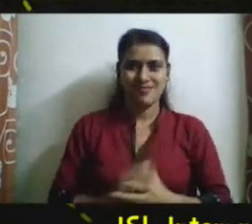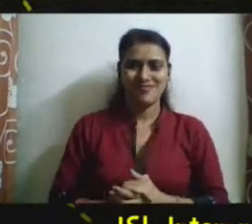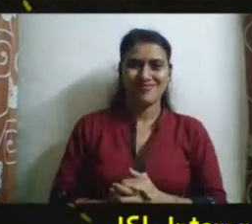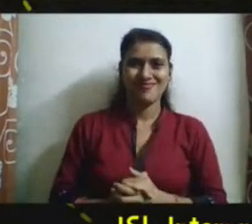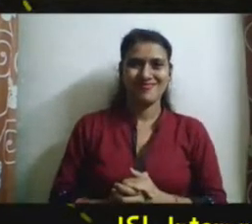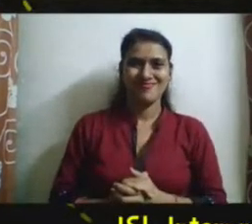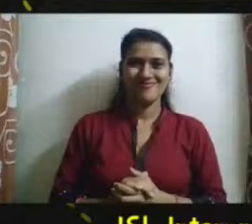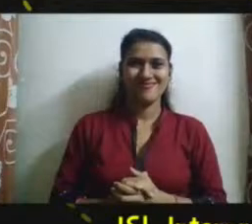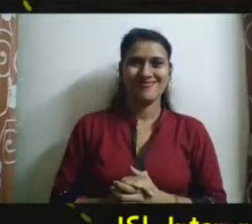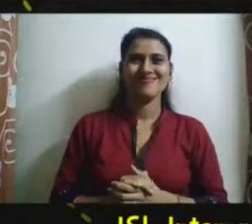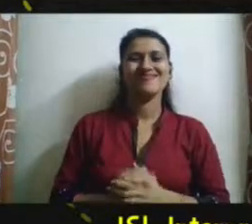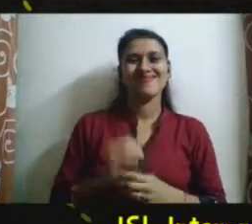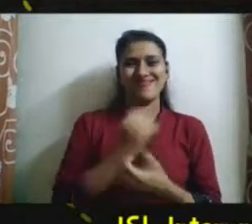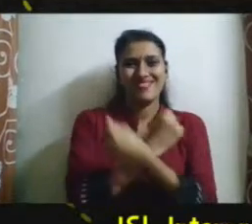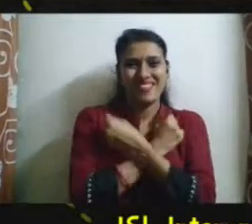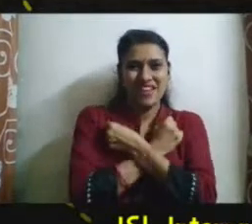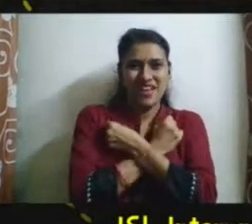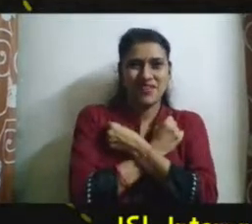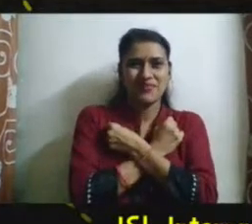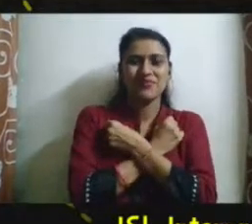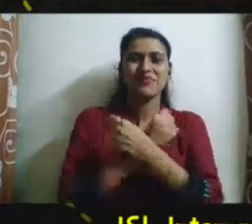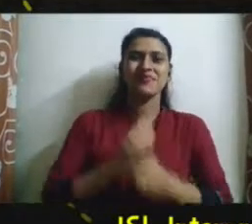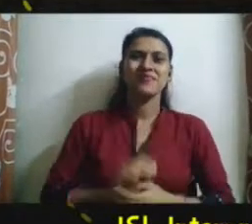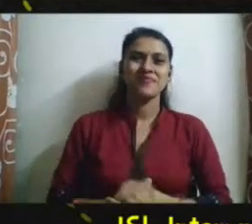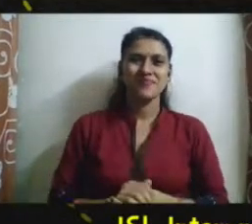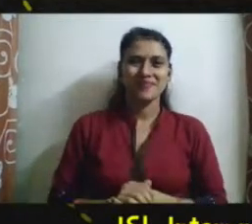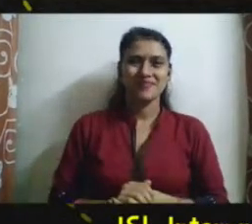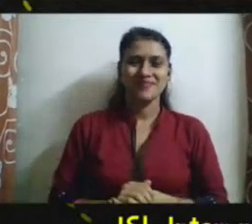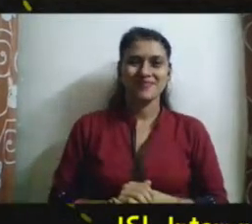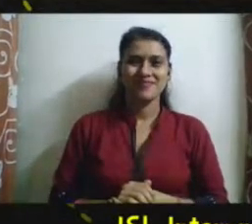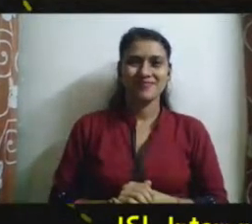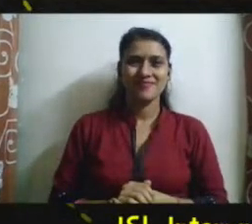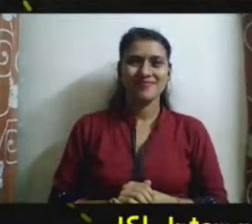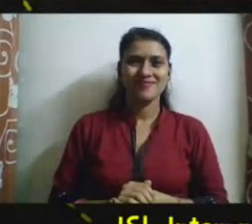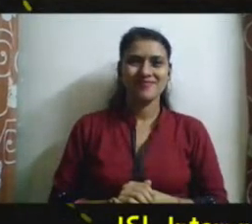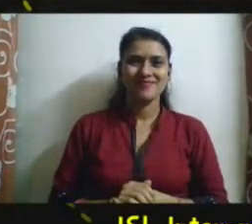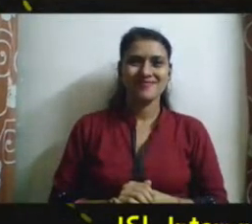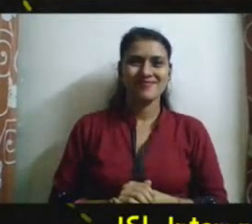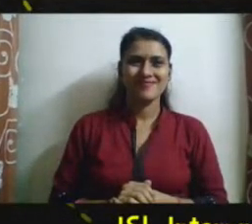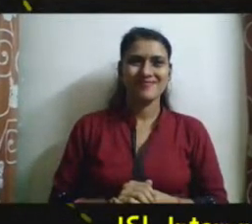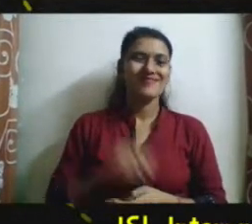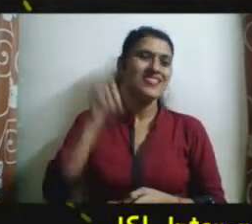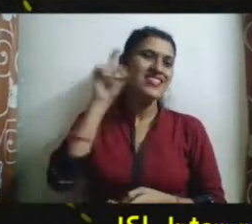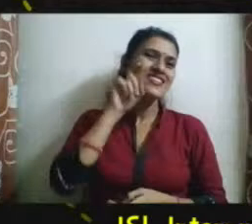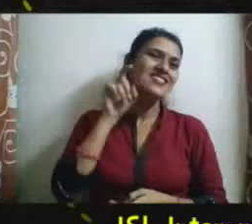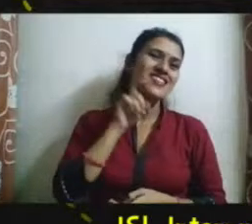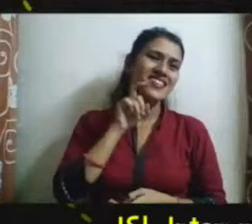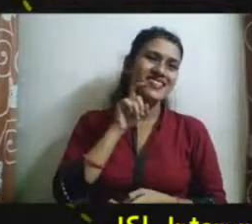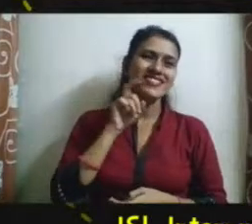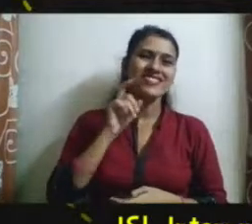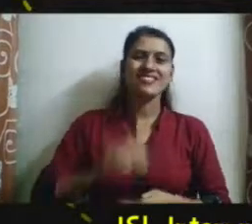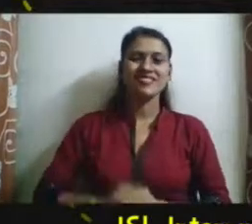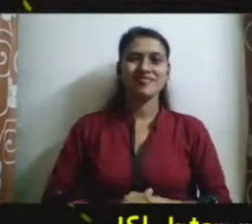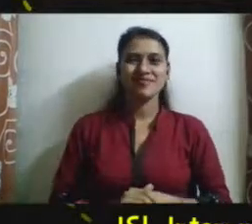is this, for the word sex, which is this,